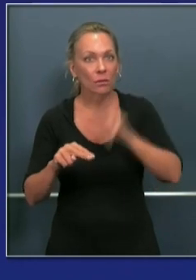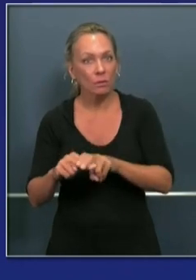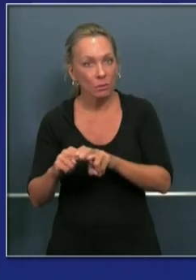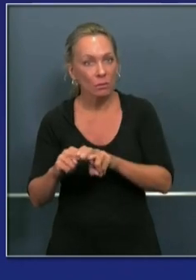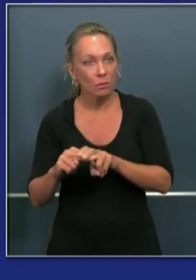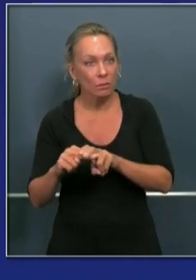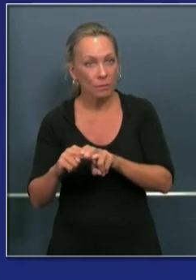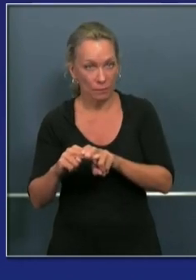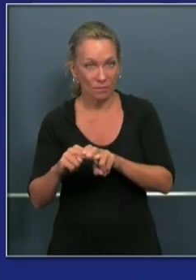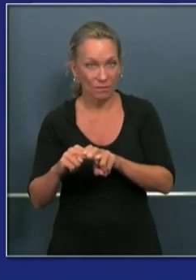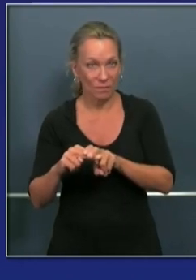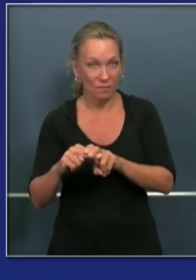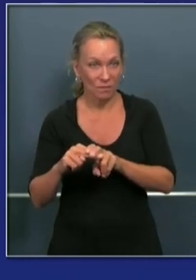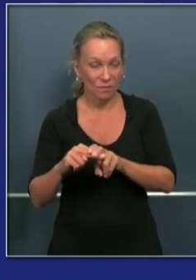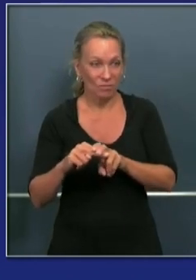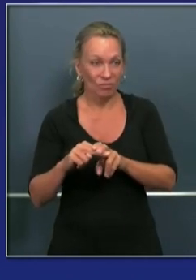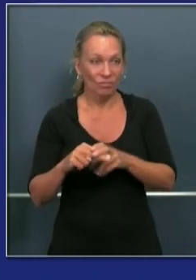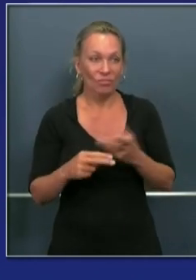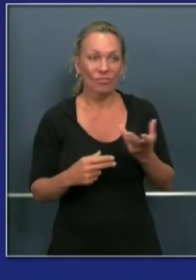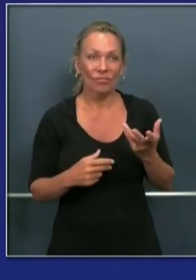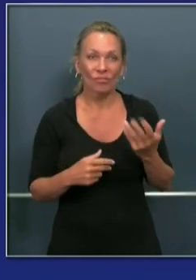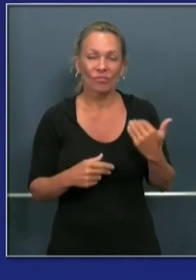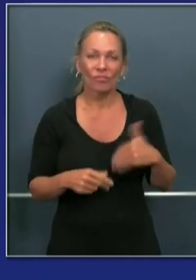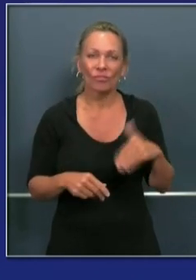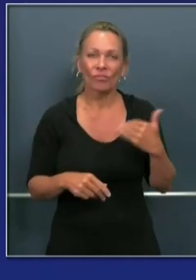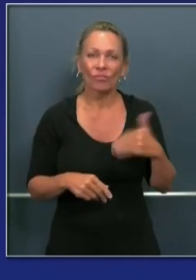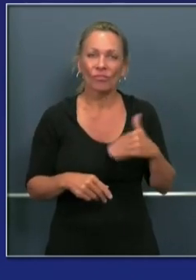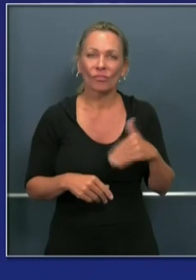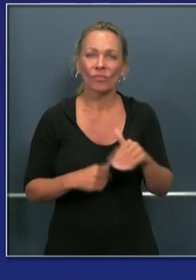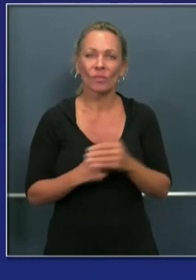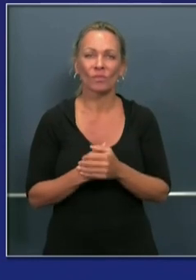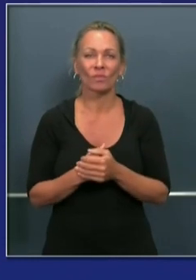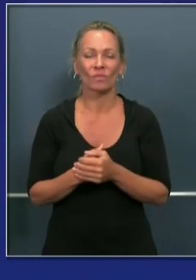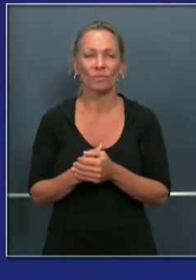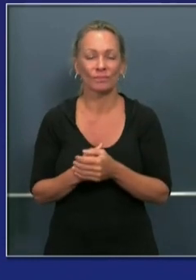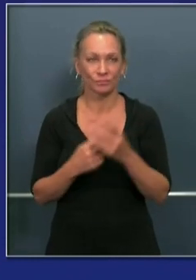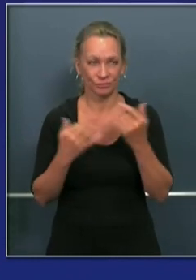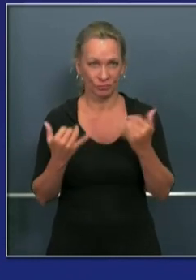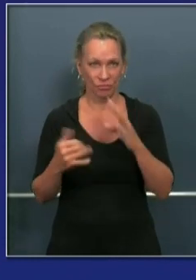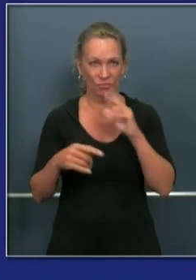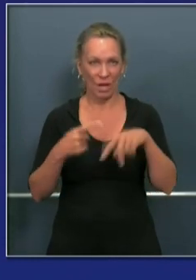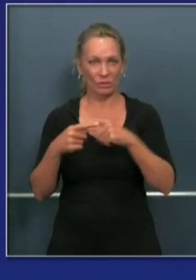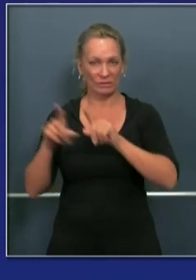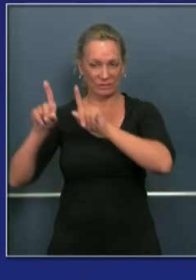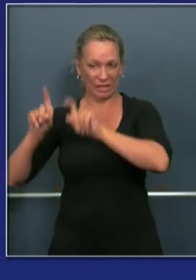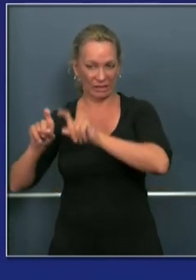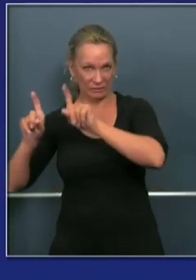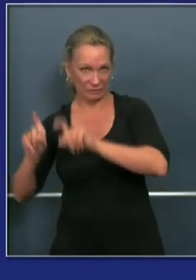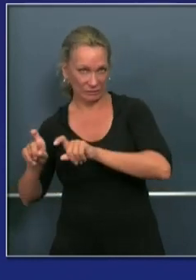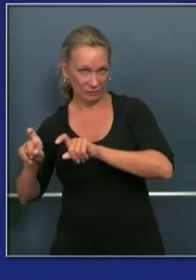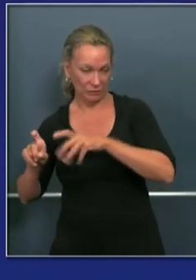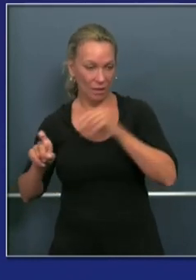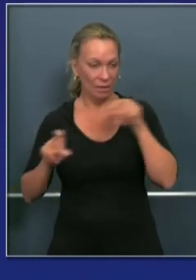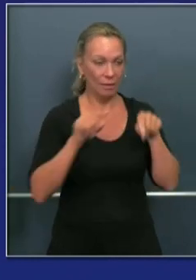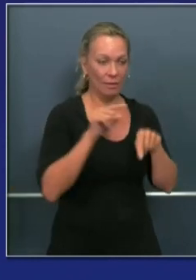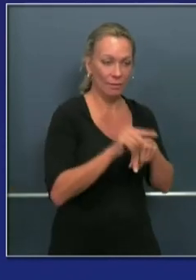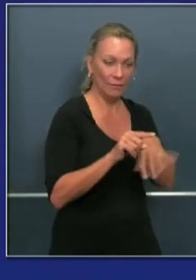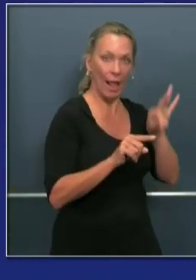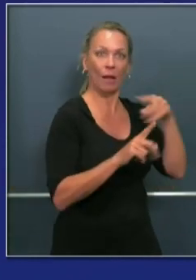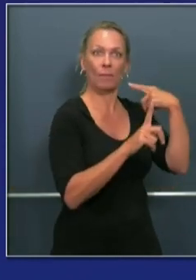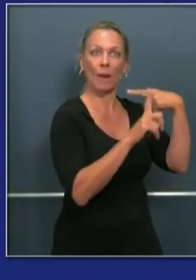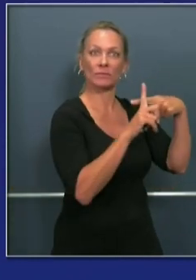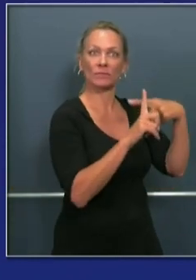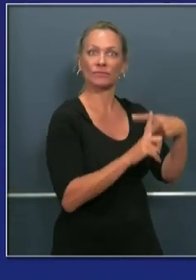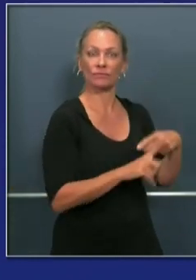California. There are a couple reasons why that's the case, and this slide is an important slide to underscore that. Again, forgive